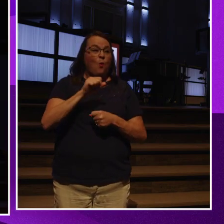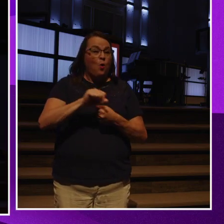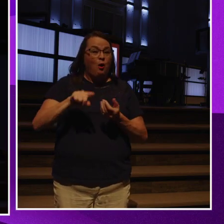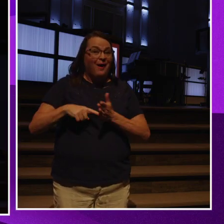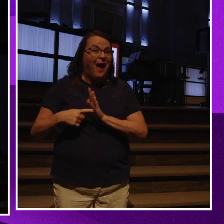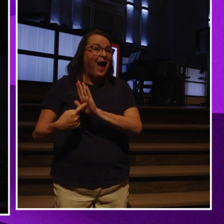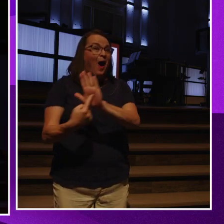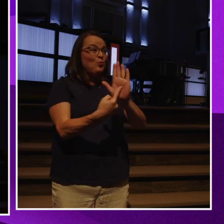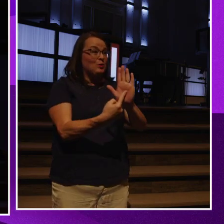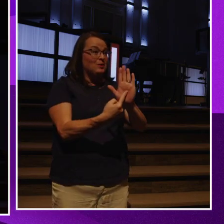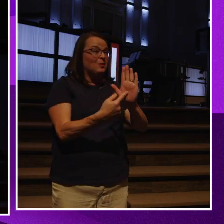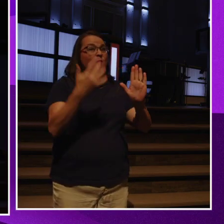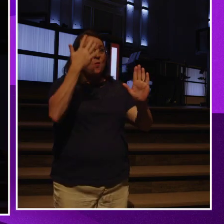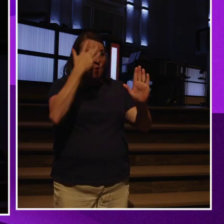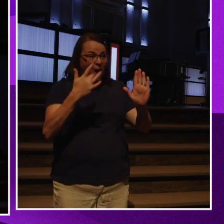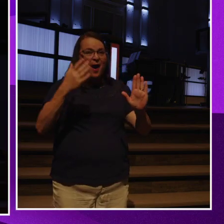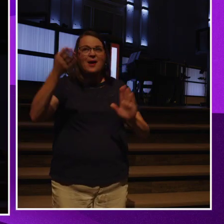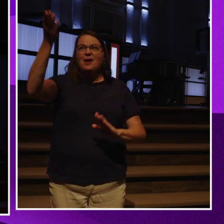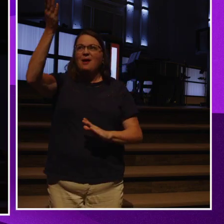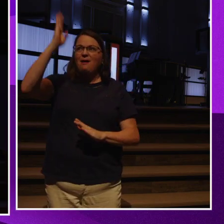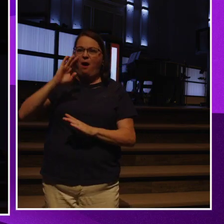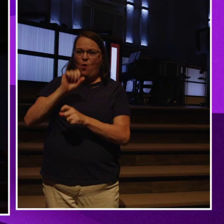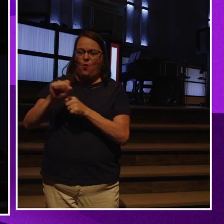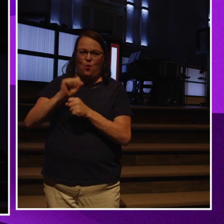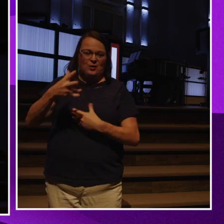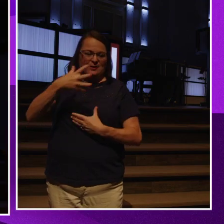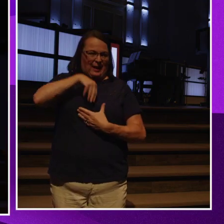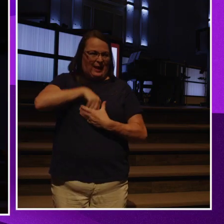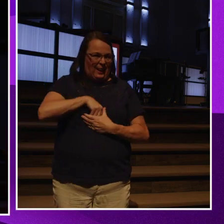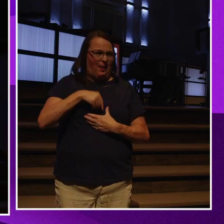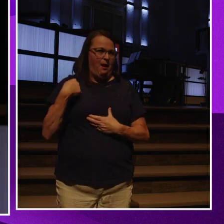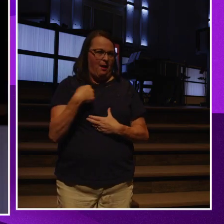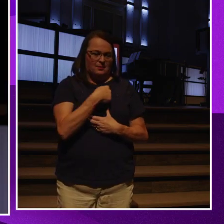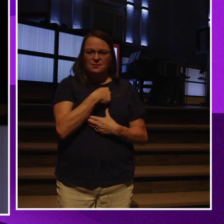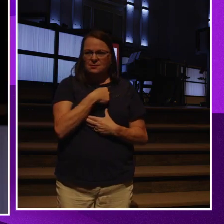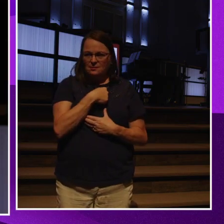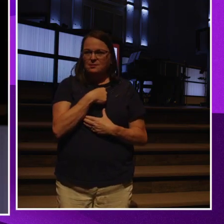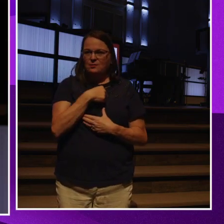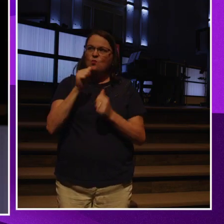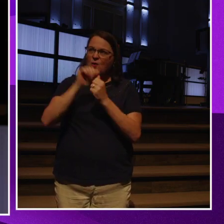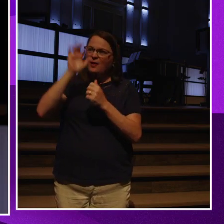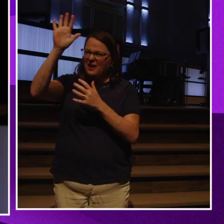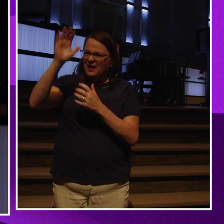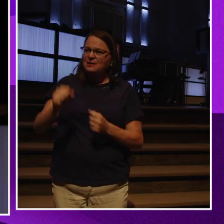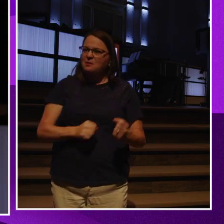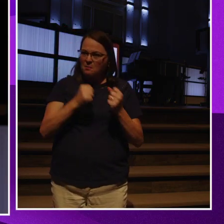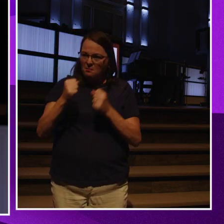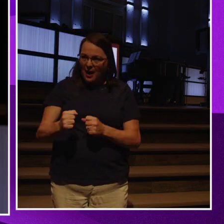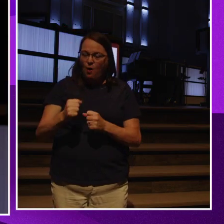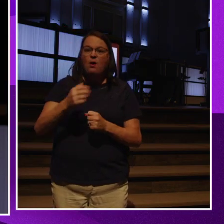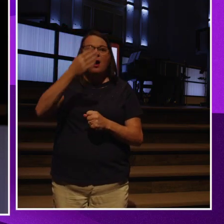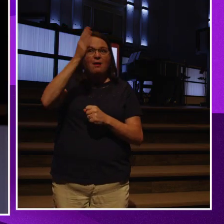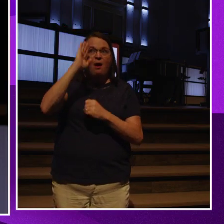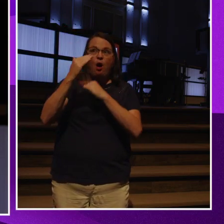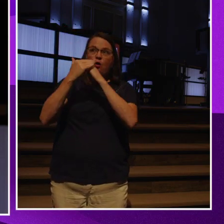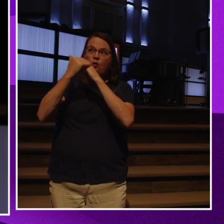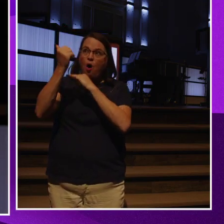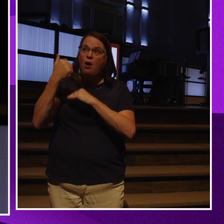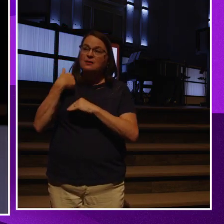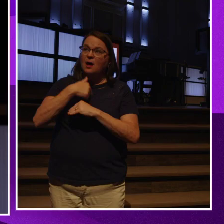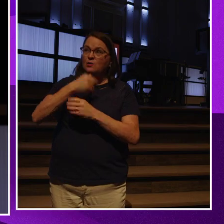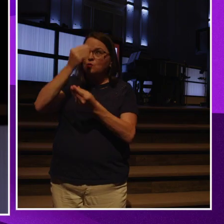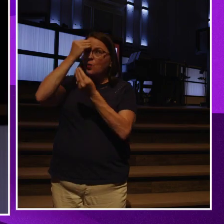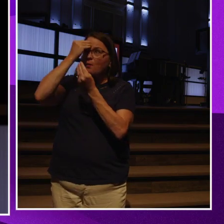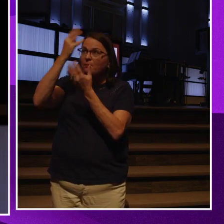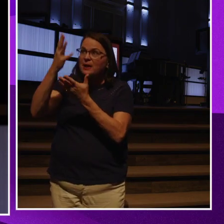God works within us in his power. The God who calls us to obedience, the God